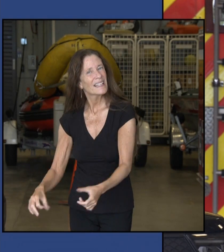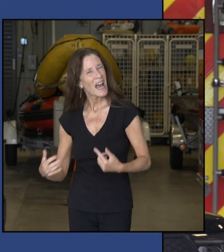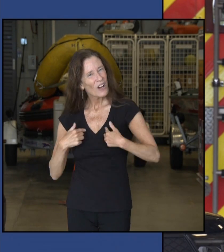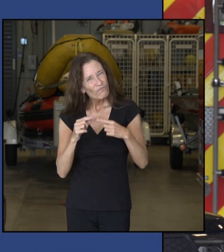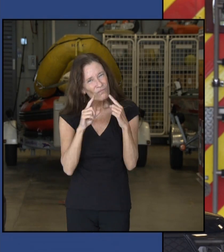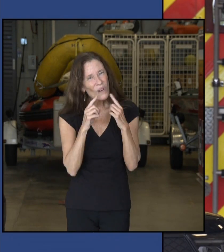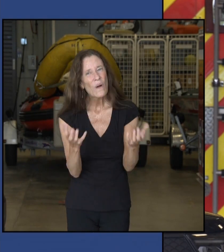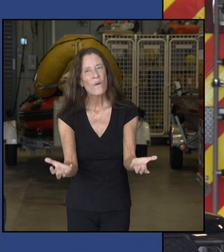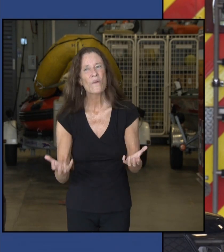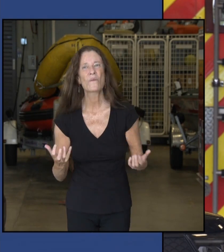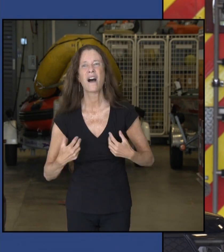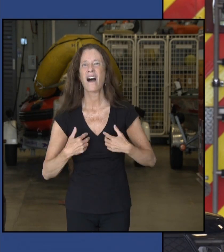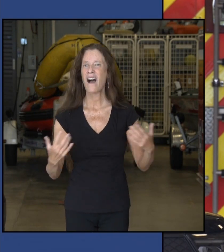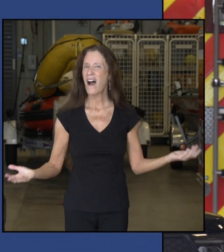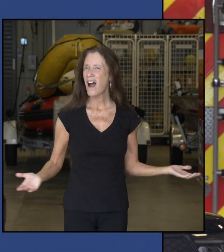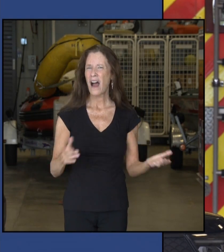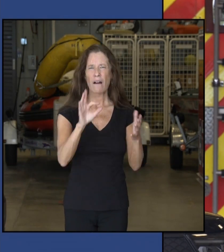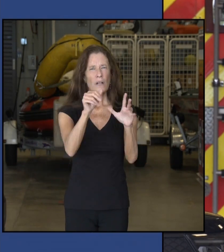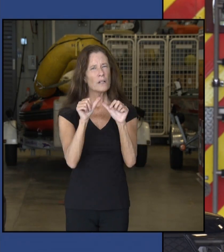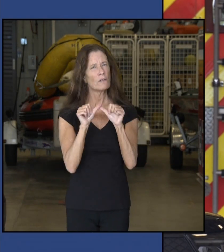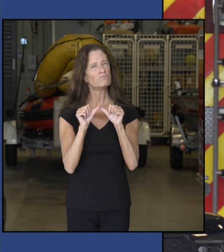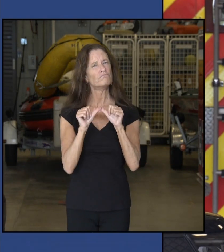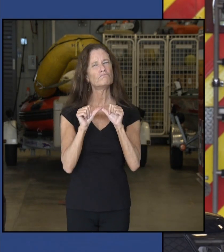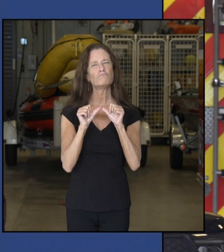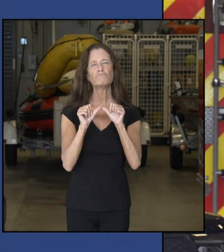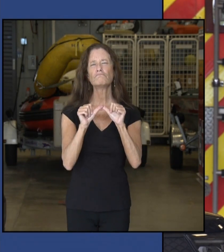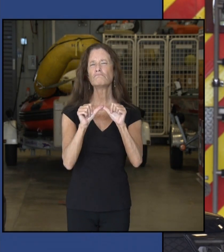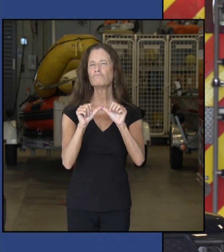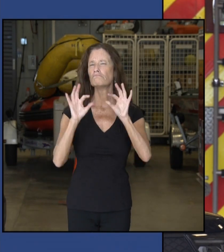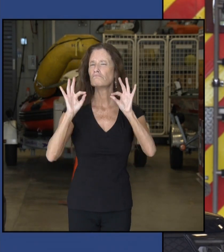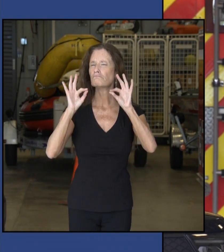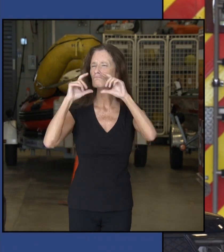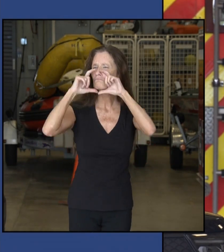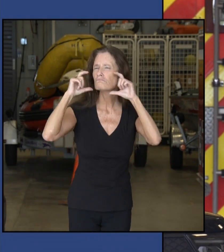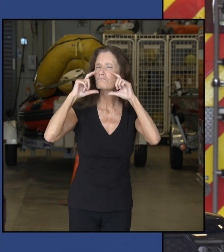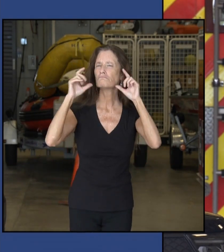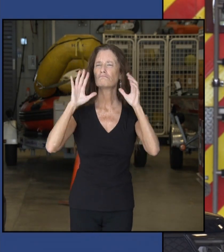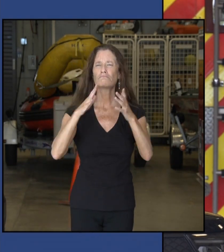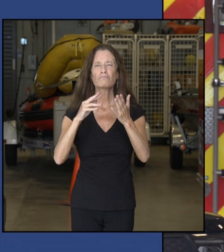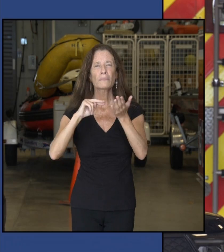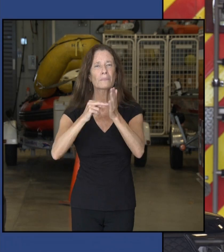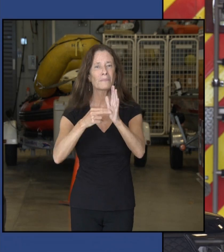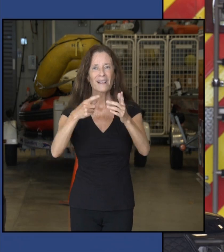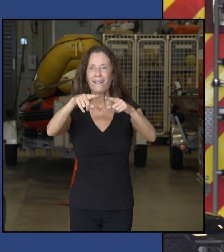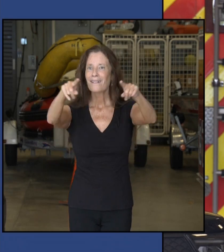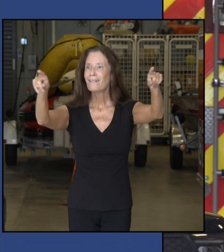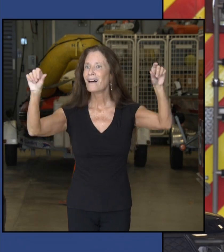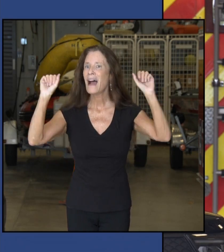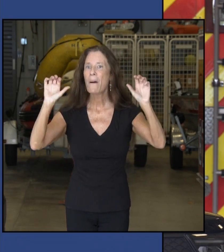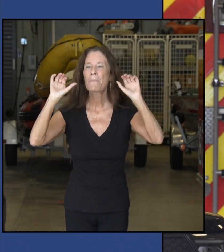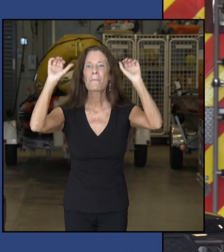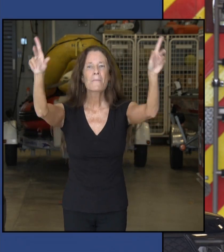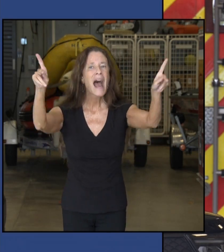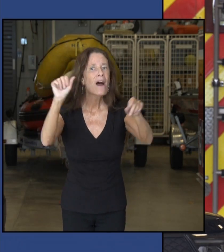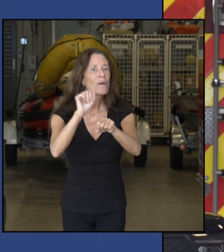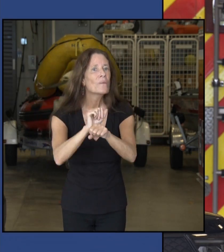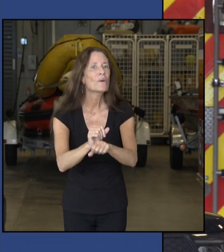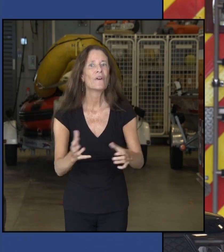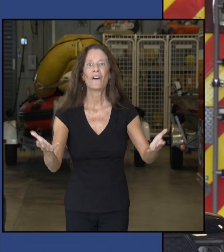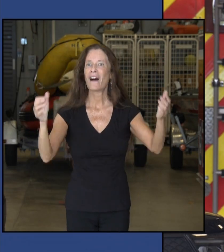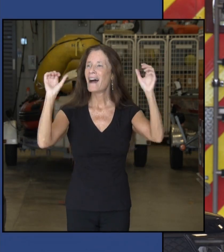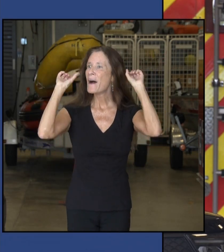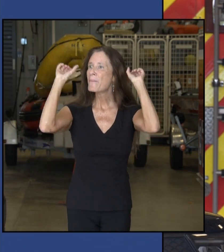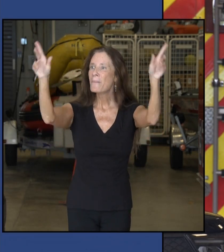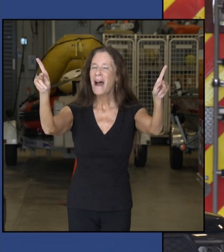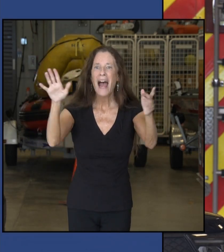will directly impact us being able to do those things. So be safe. Adapt your activities to protect against